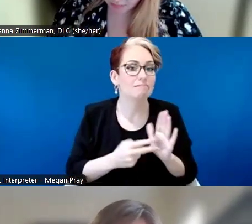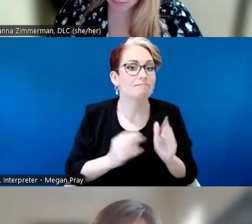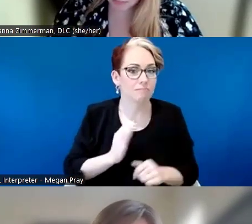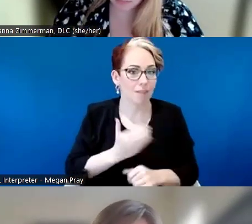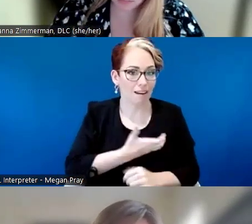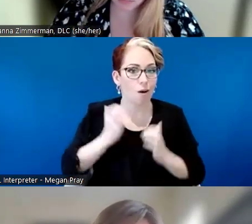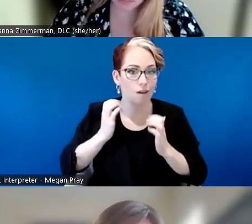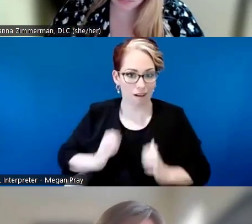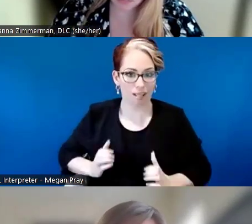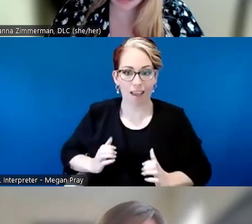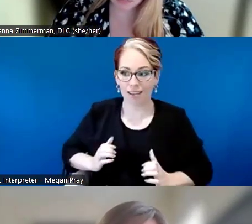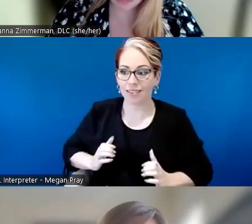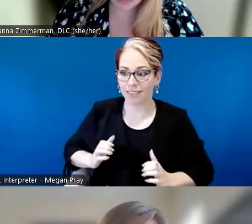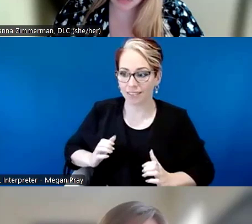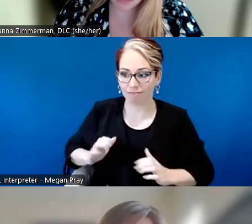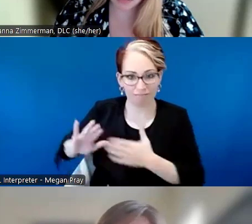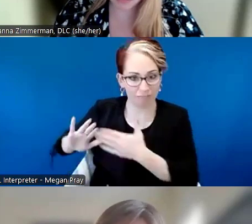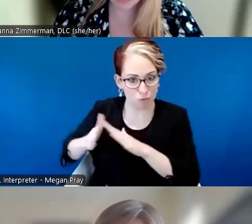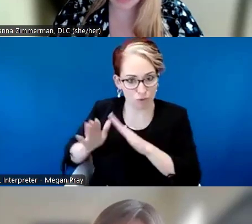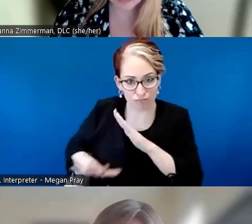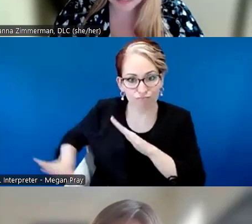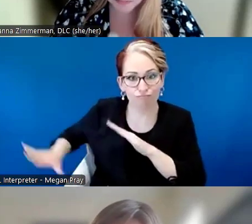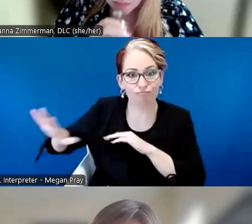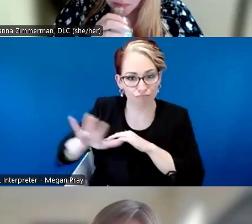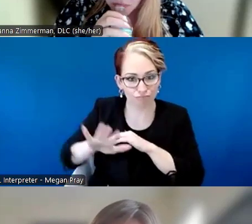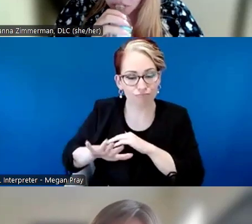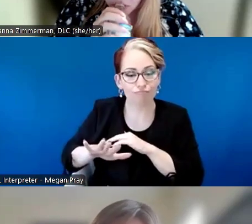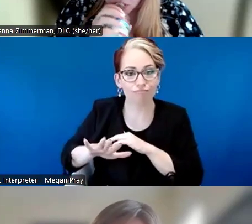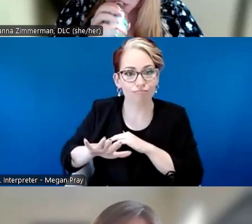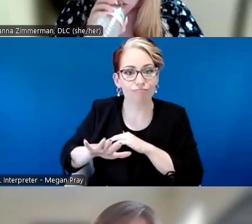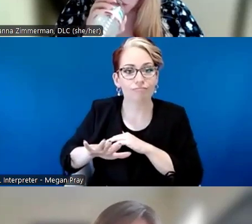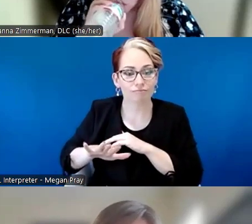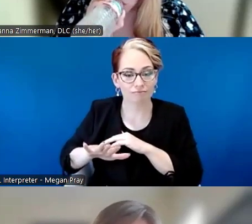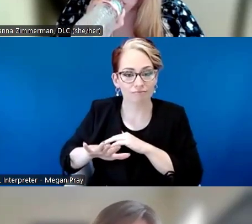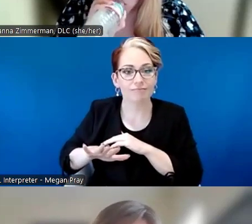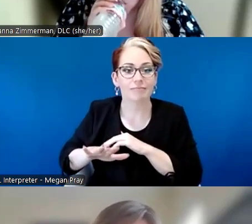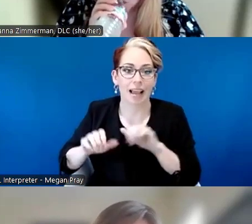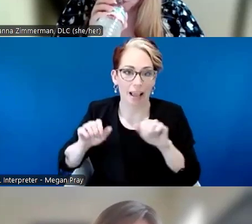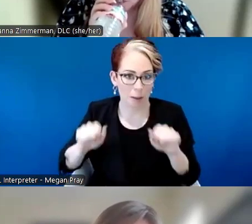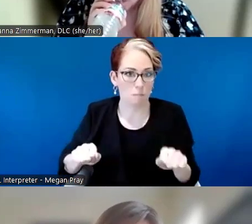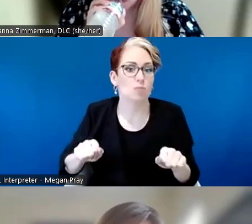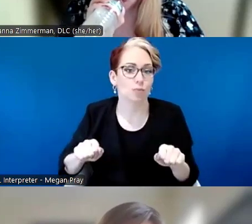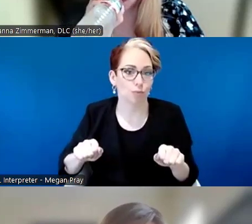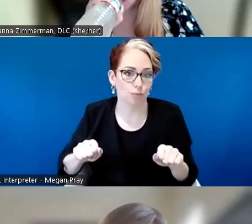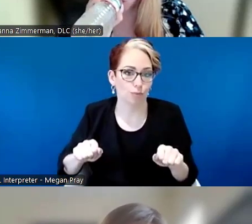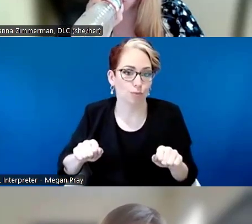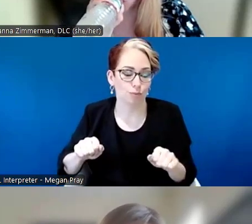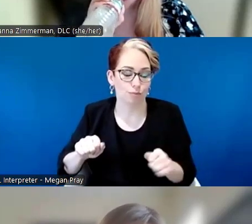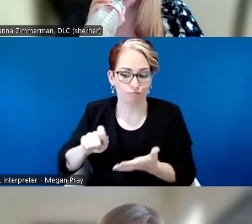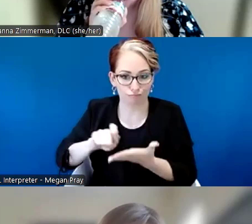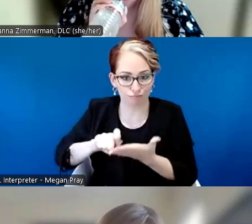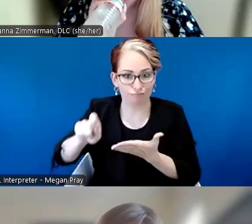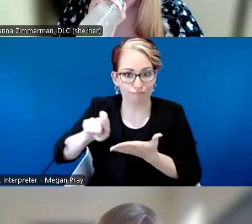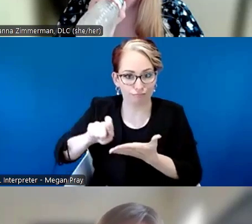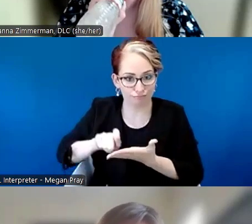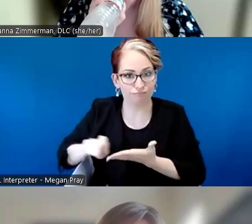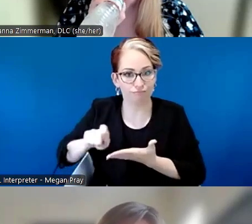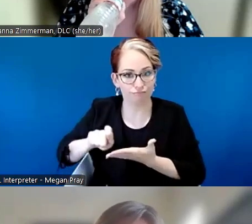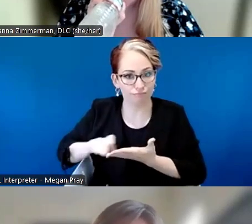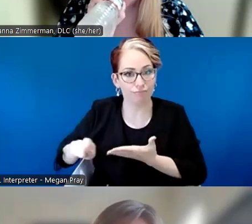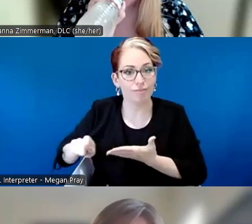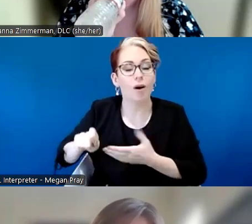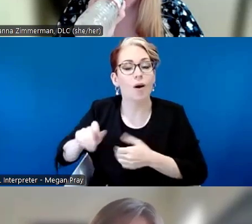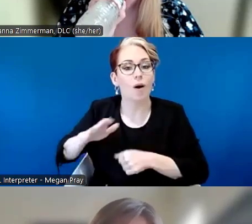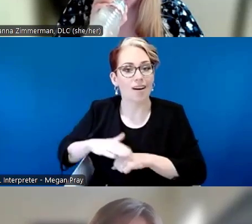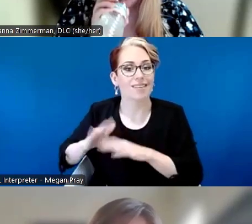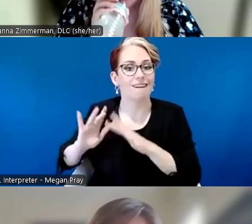client community who knew of the option to mark their ballots in an online